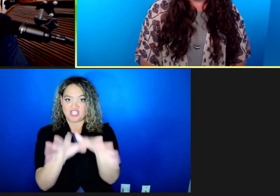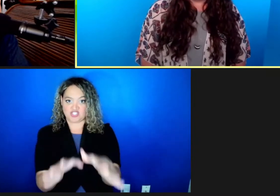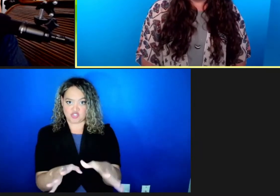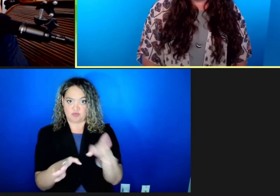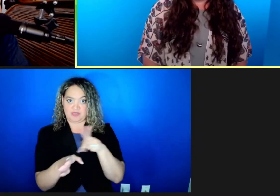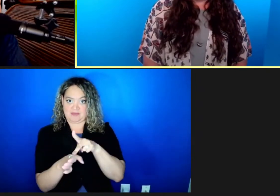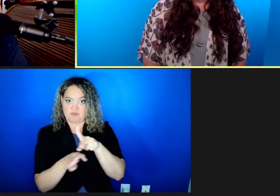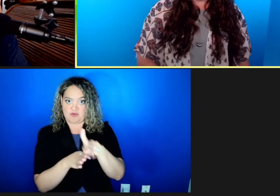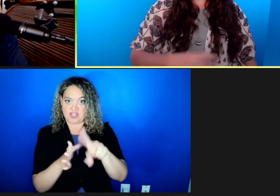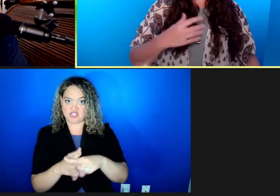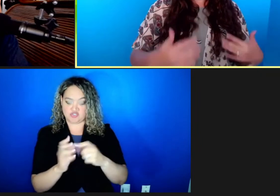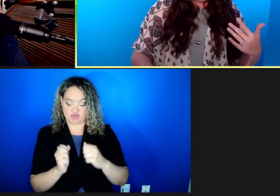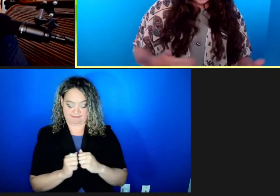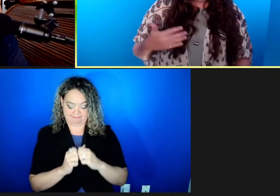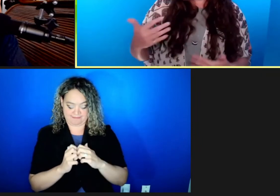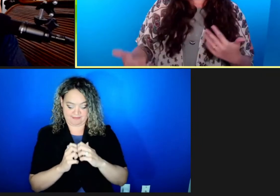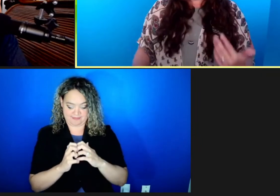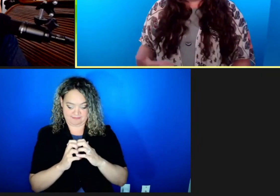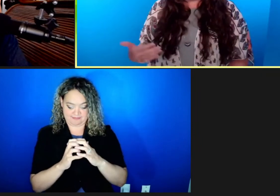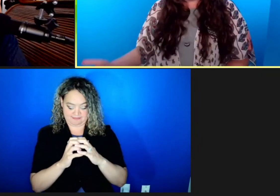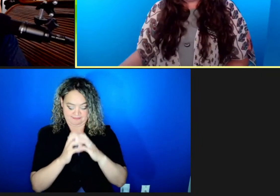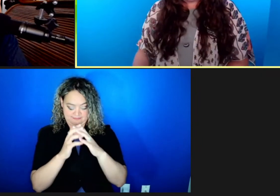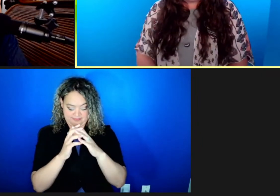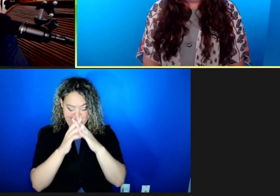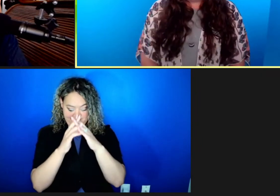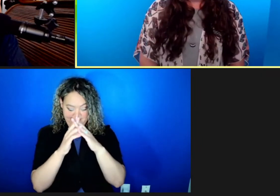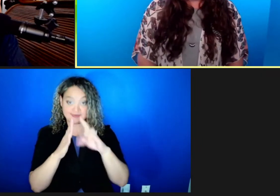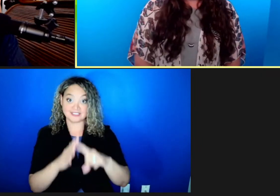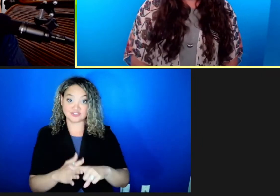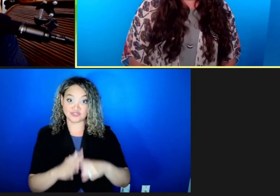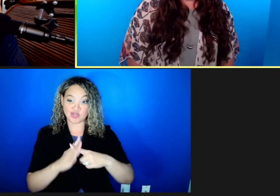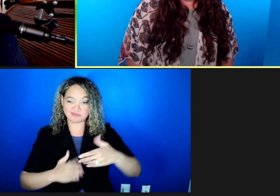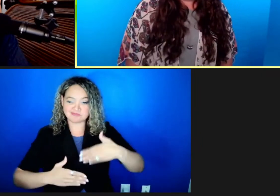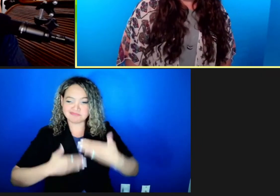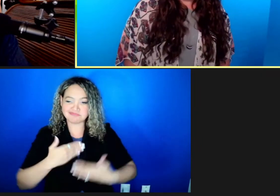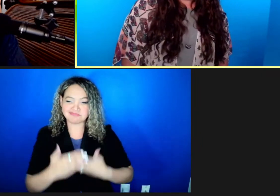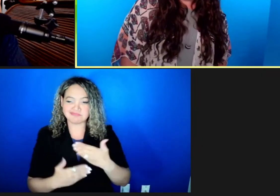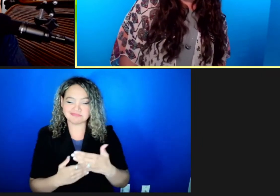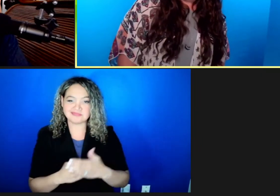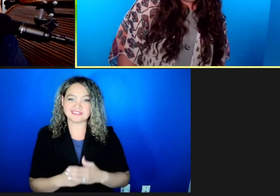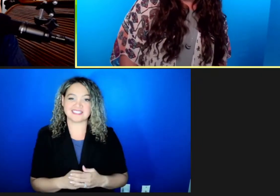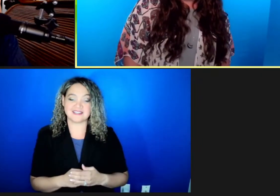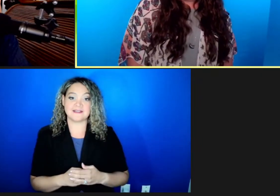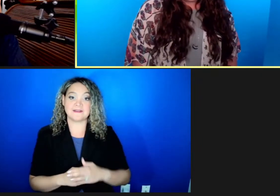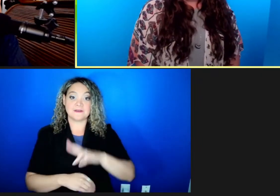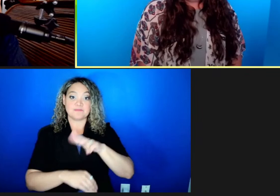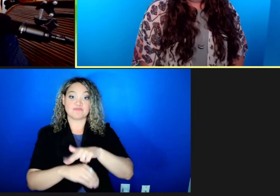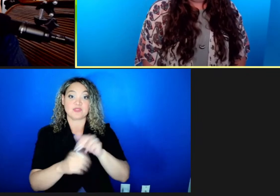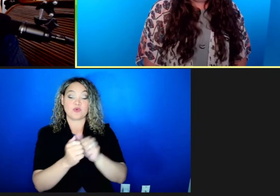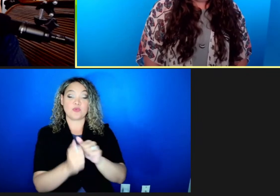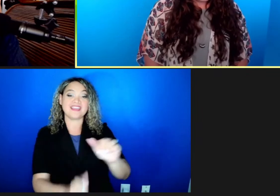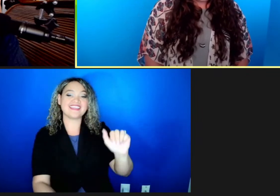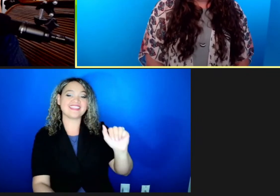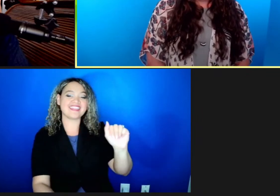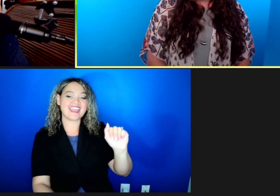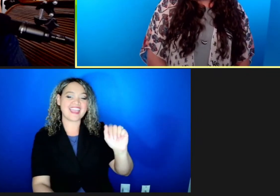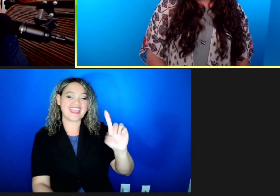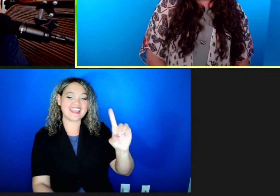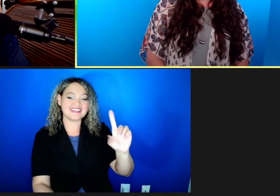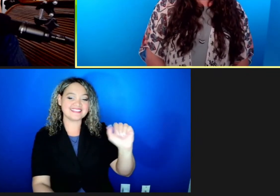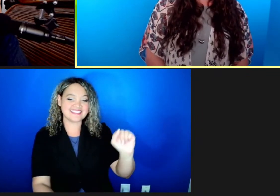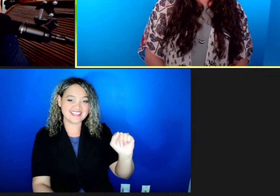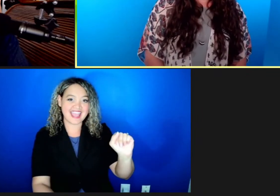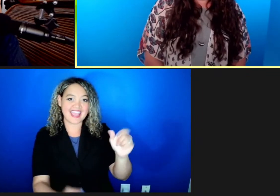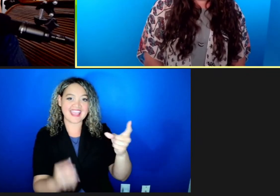of started getting its beginnings and started rolling along. And then, of course, with ADA coming in the